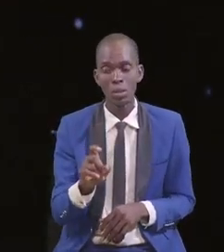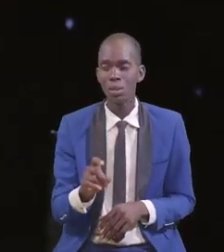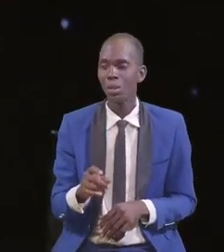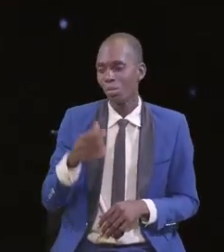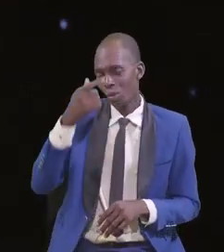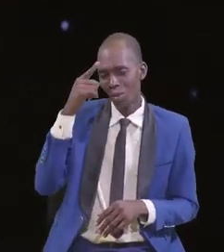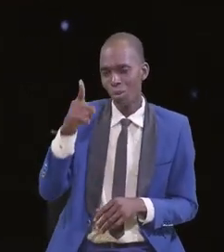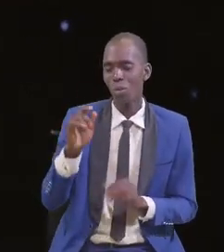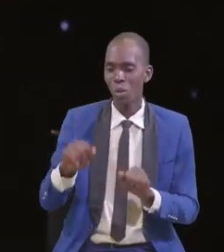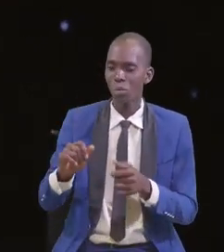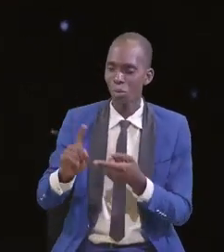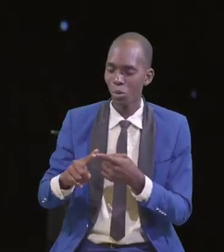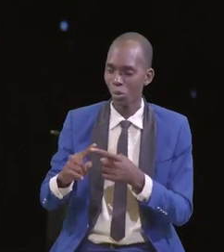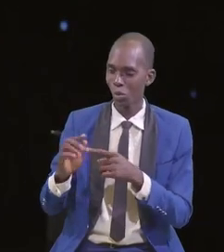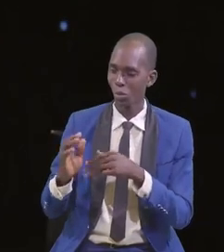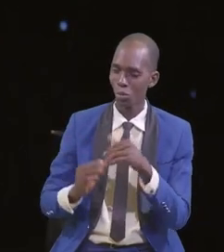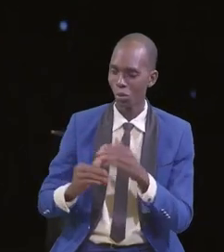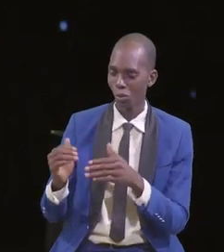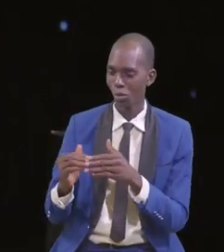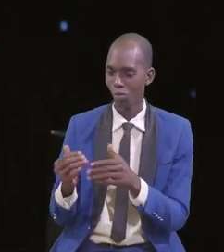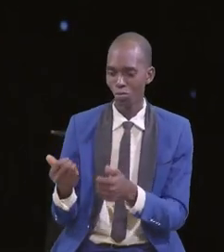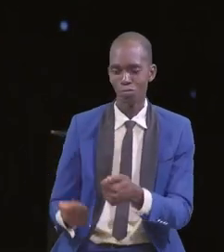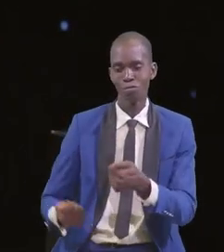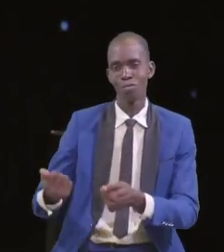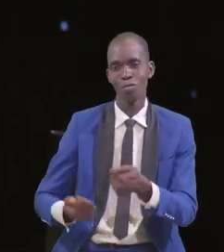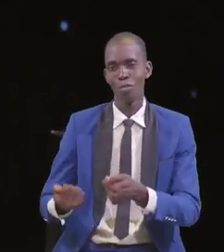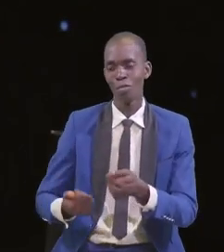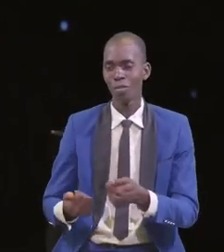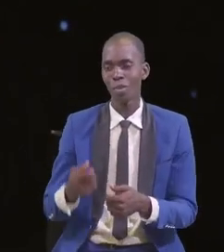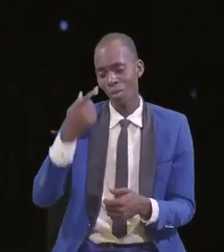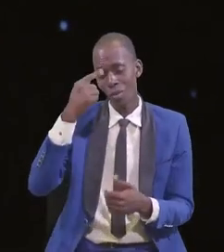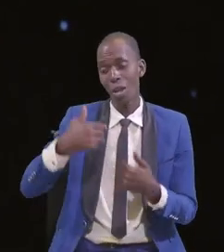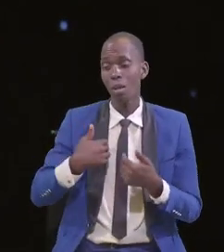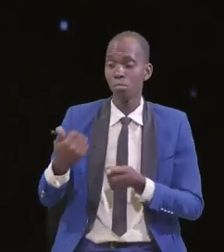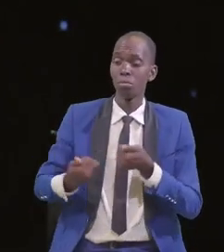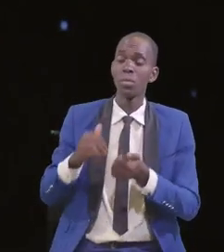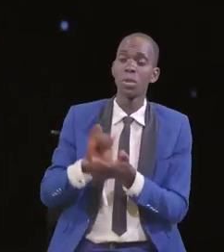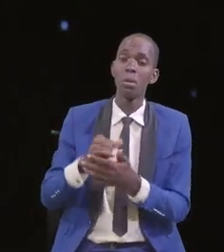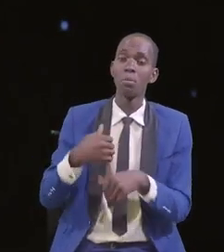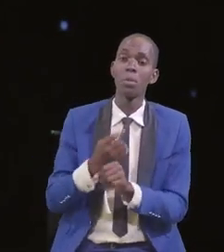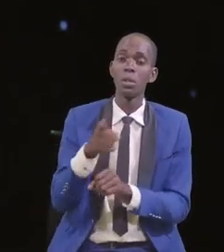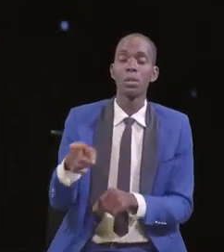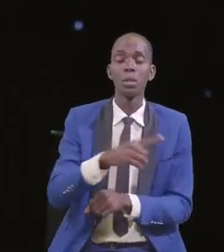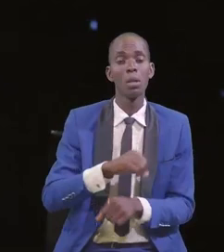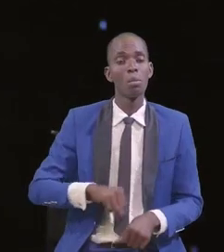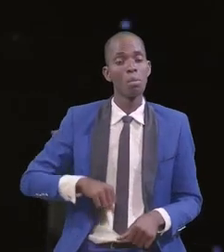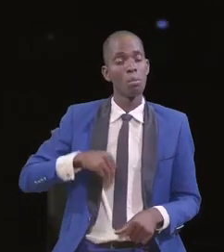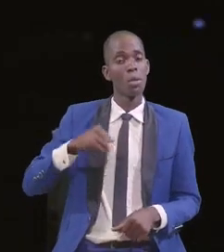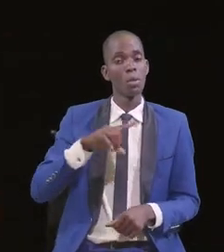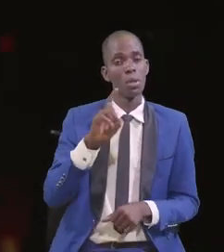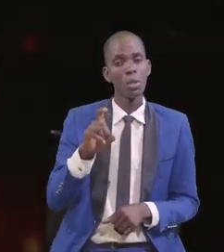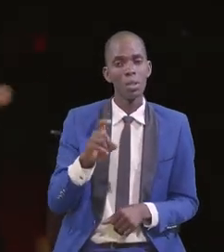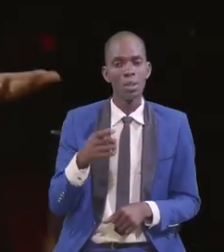mode of transportation that they have. What makes them proud? The energy,